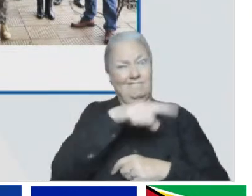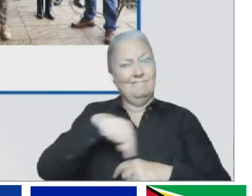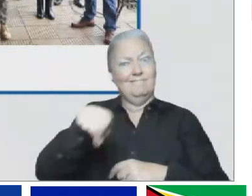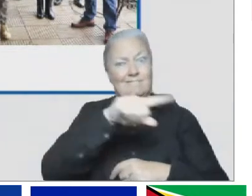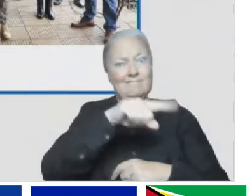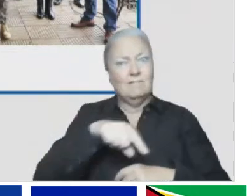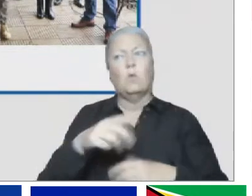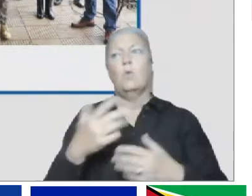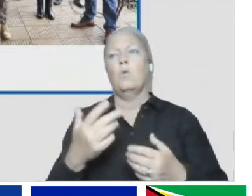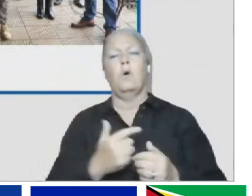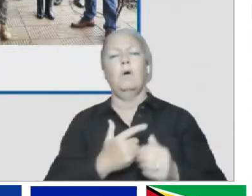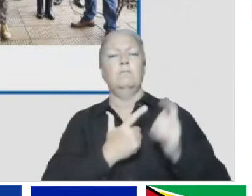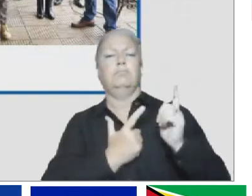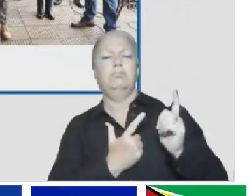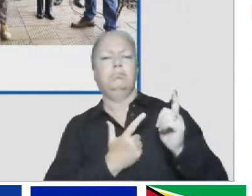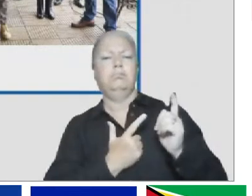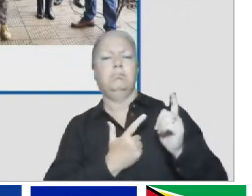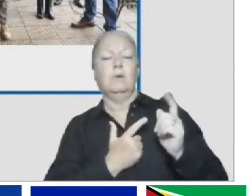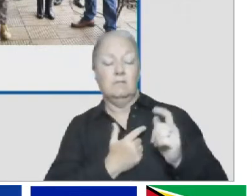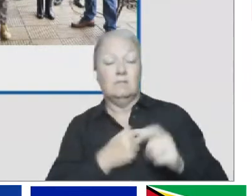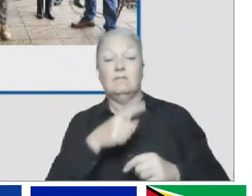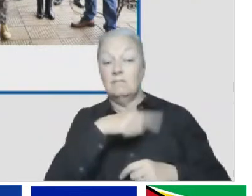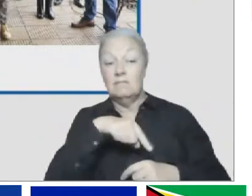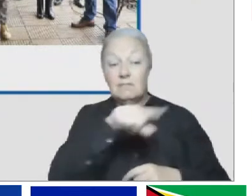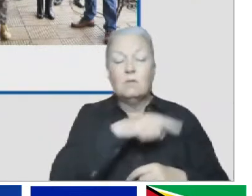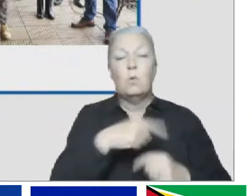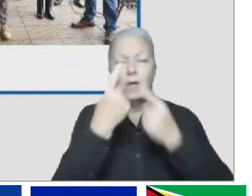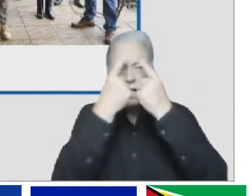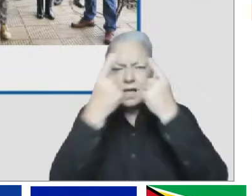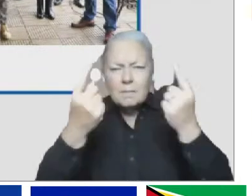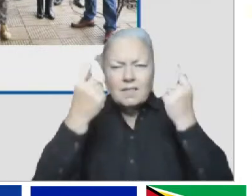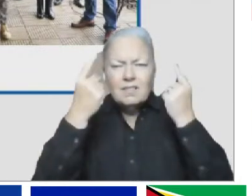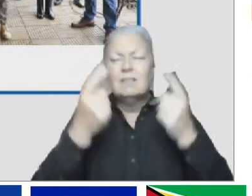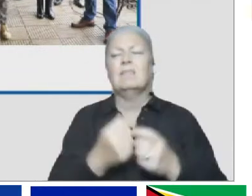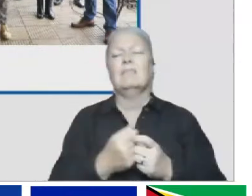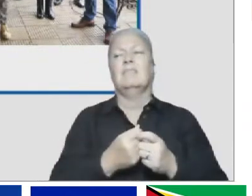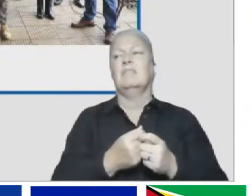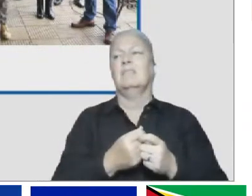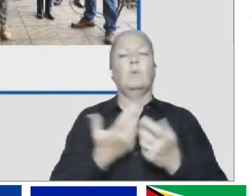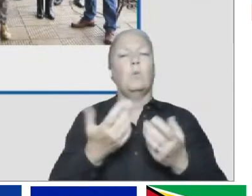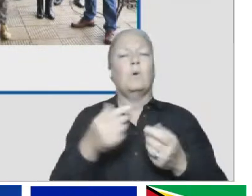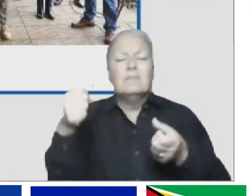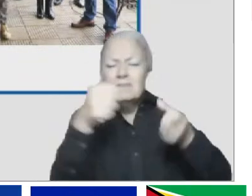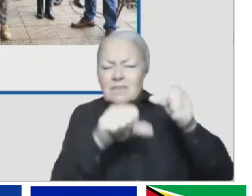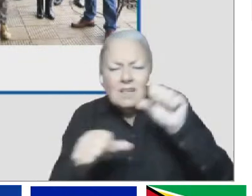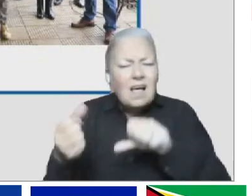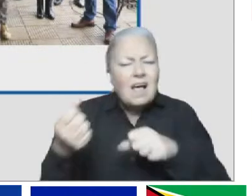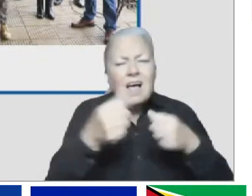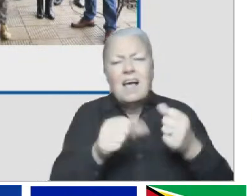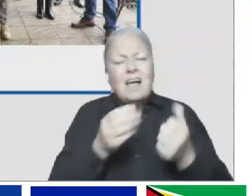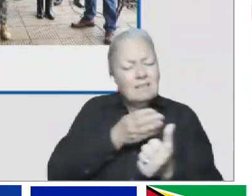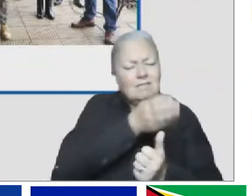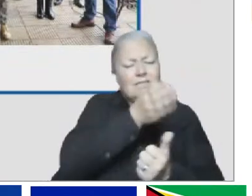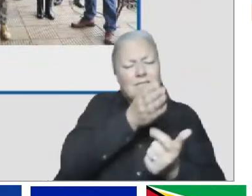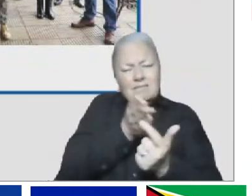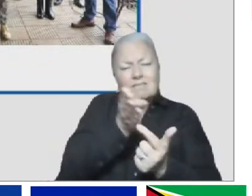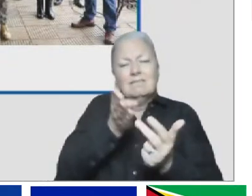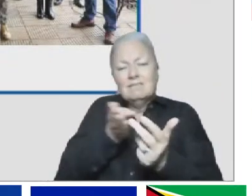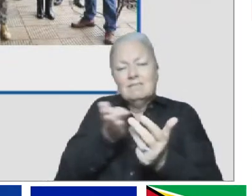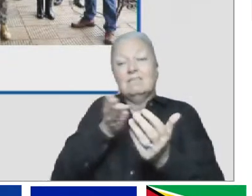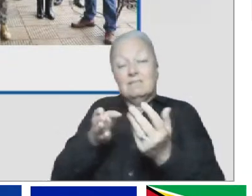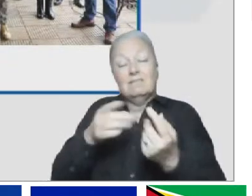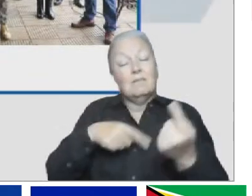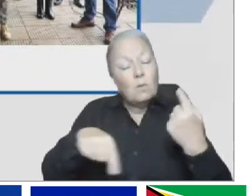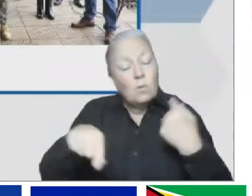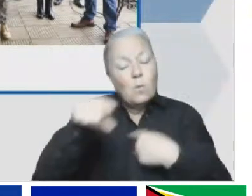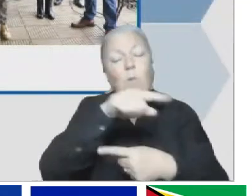communities, academia, people from science, etc., we were all educating people in